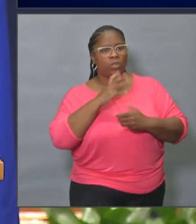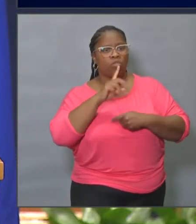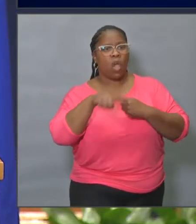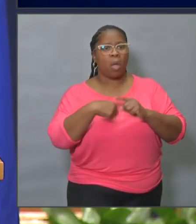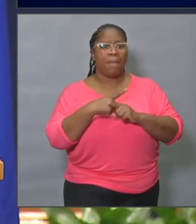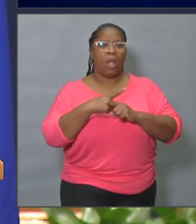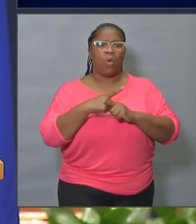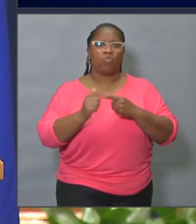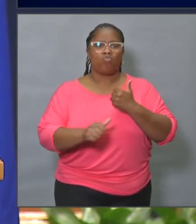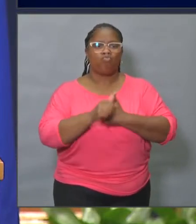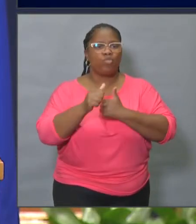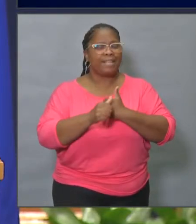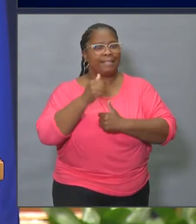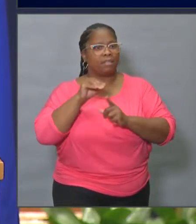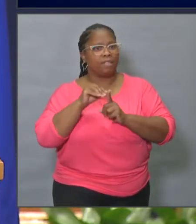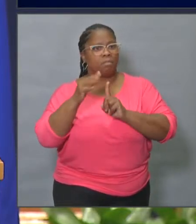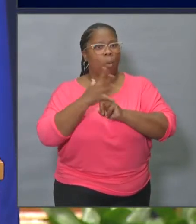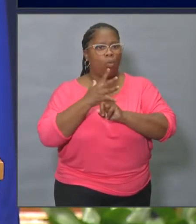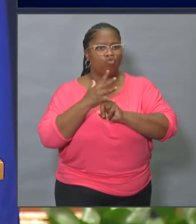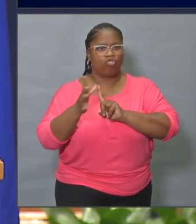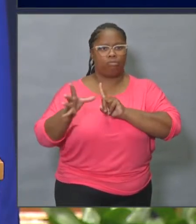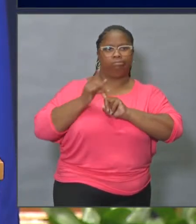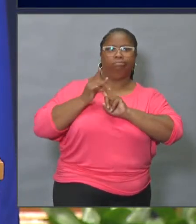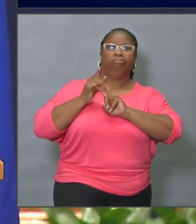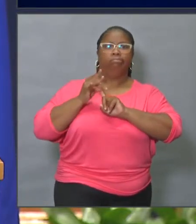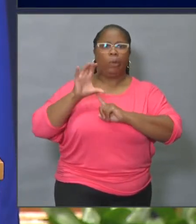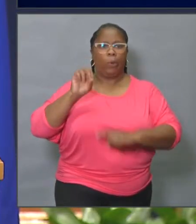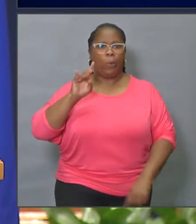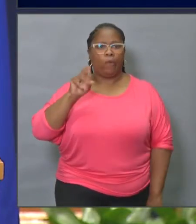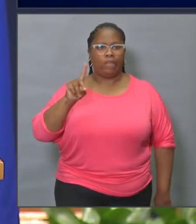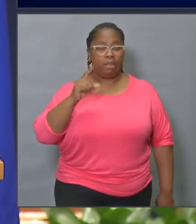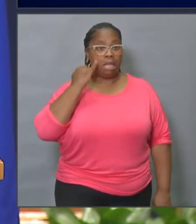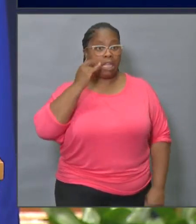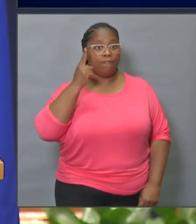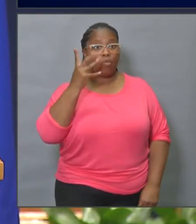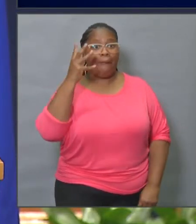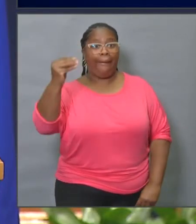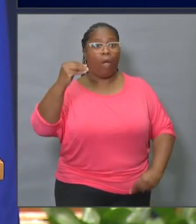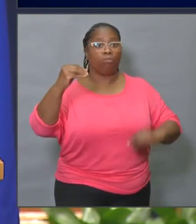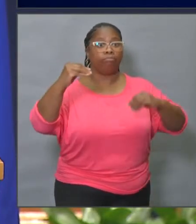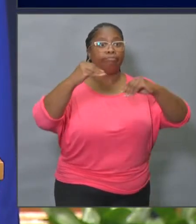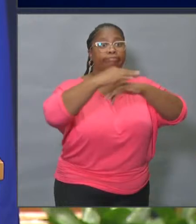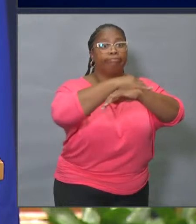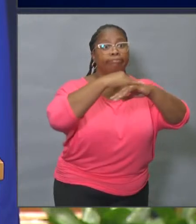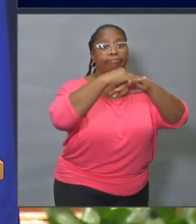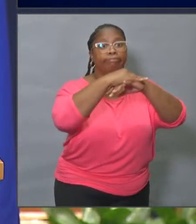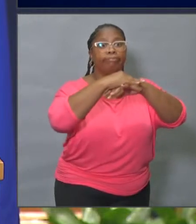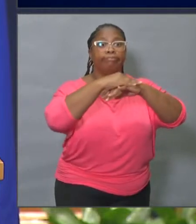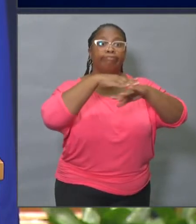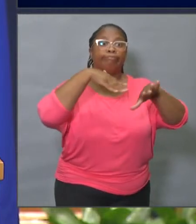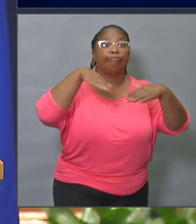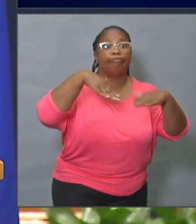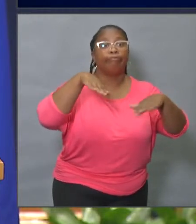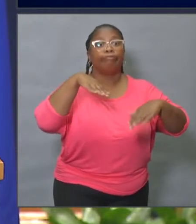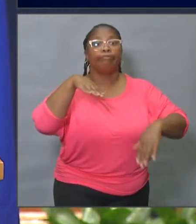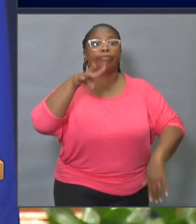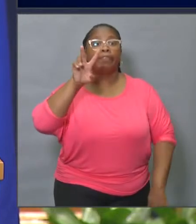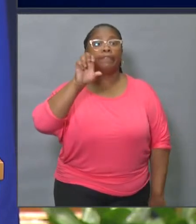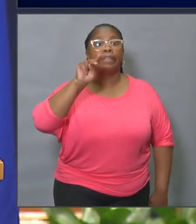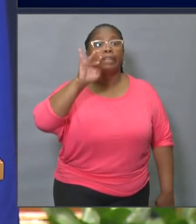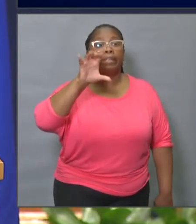in any large gathering, whether that's on the boardwalk in Venice or joining a